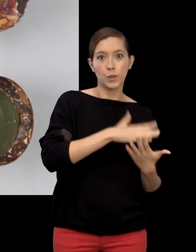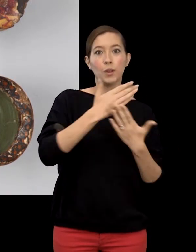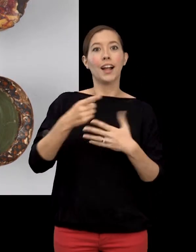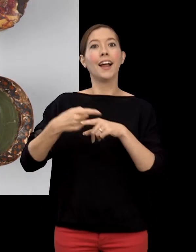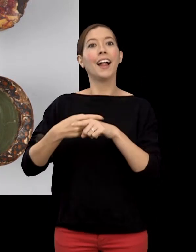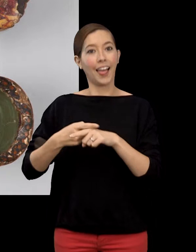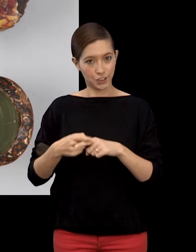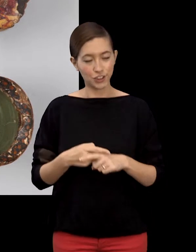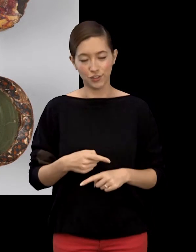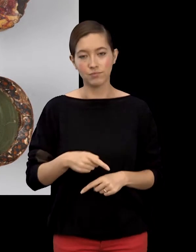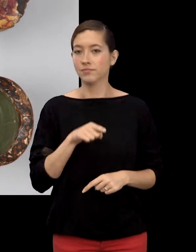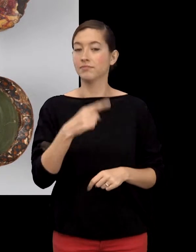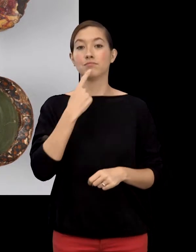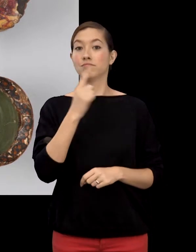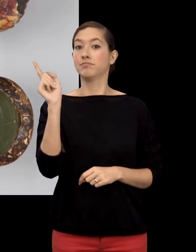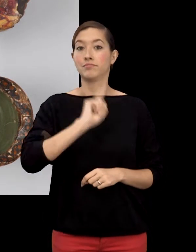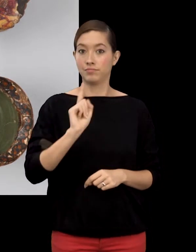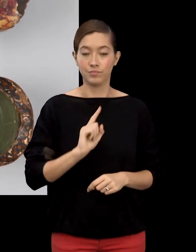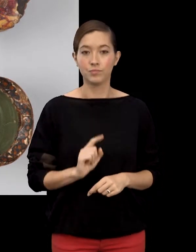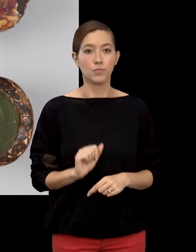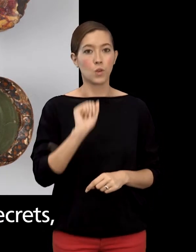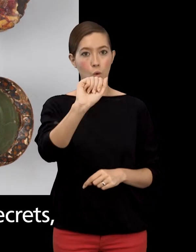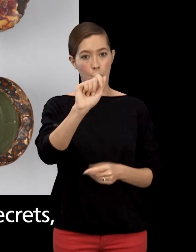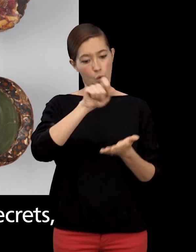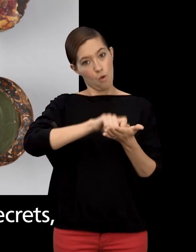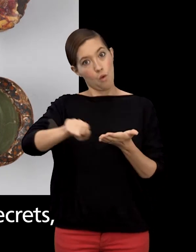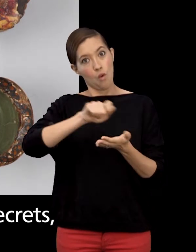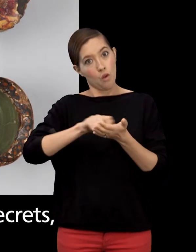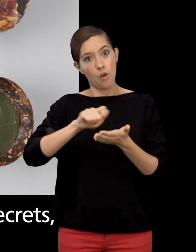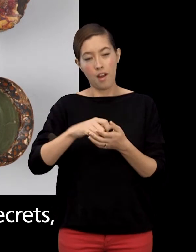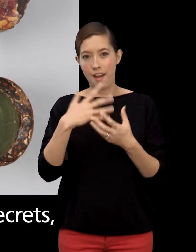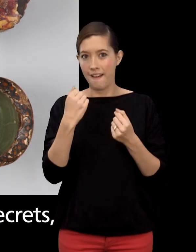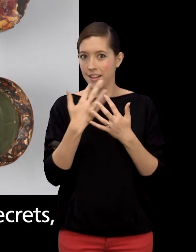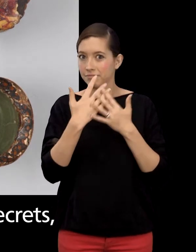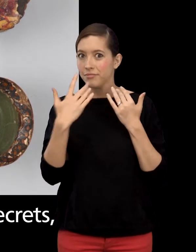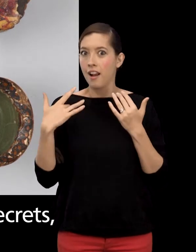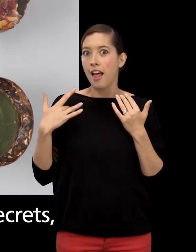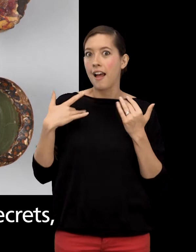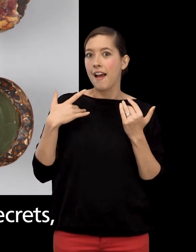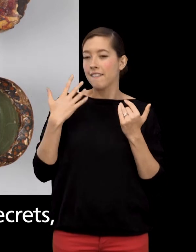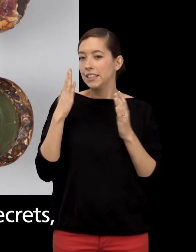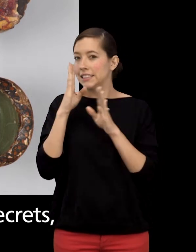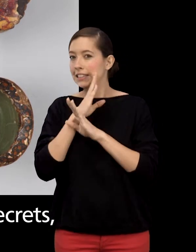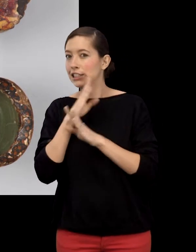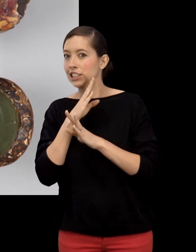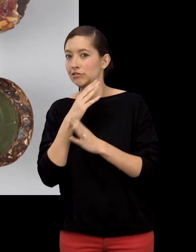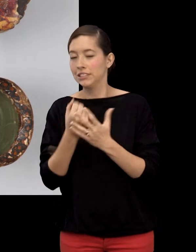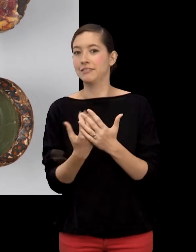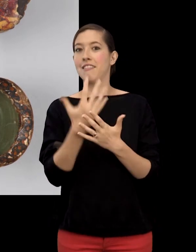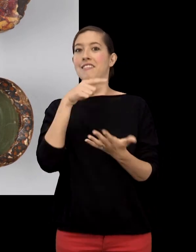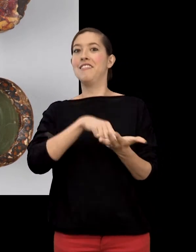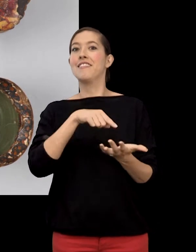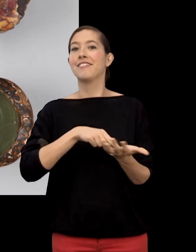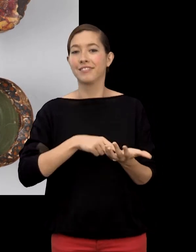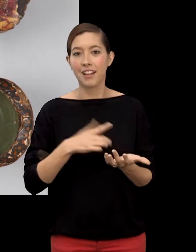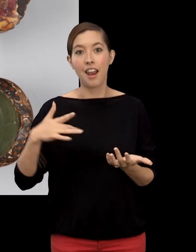first verses into English, which says, "Your written words reveal life's hidden secret. The